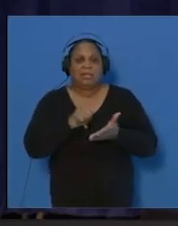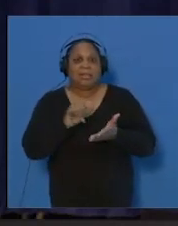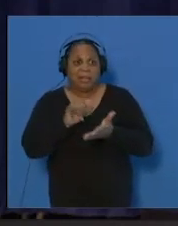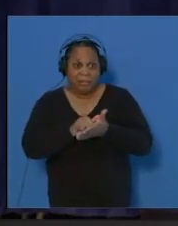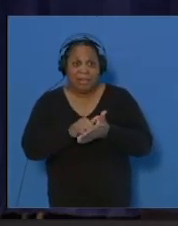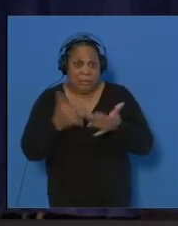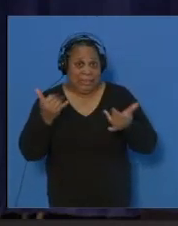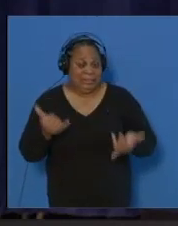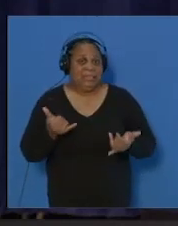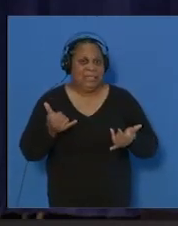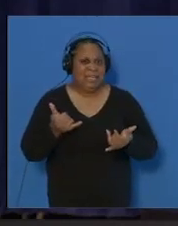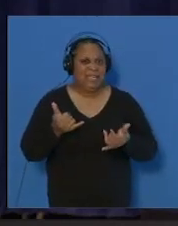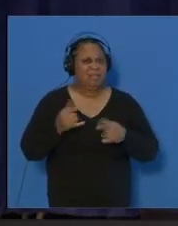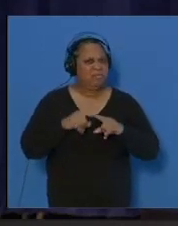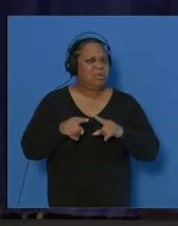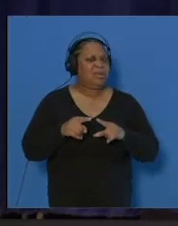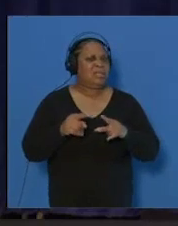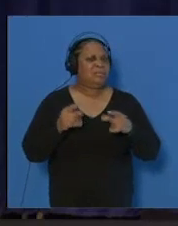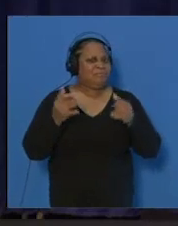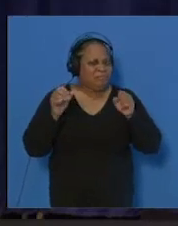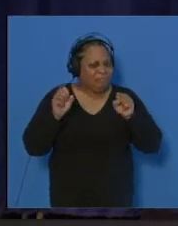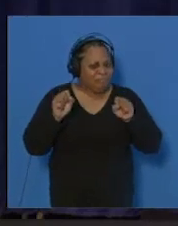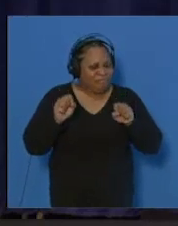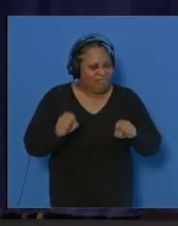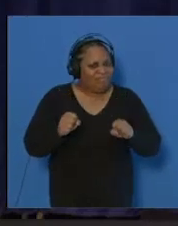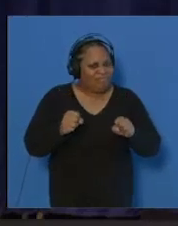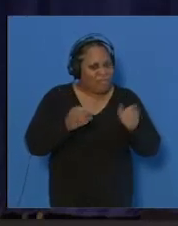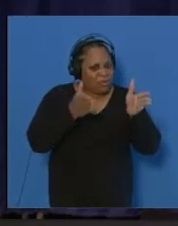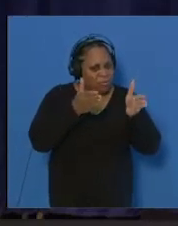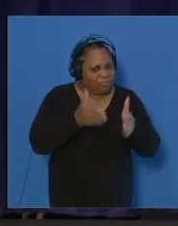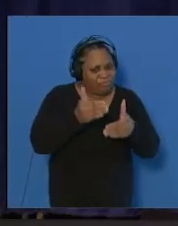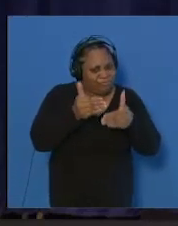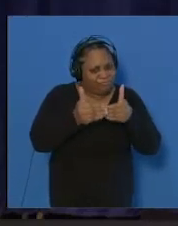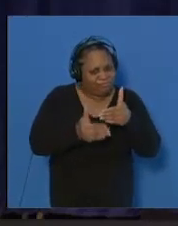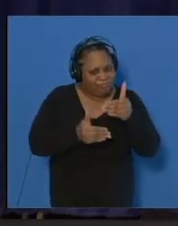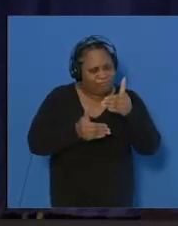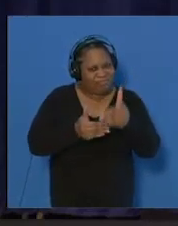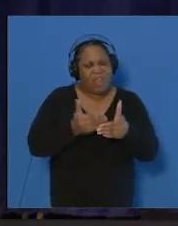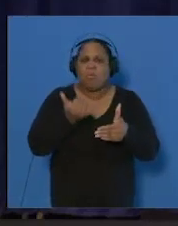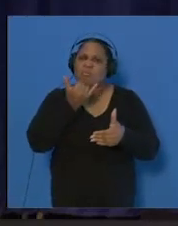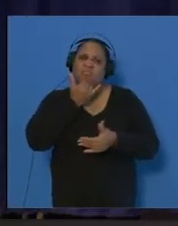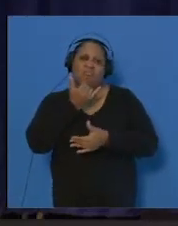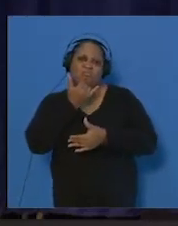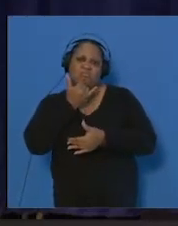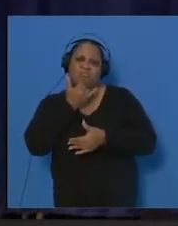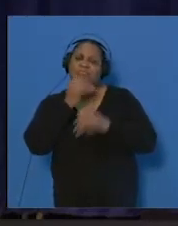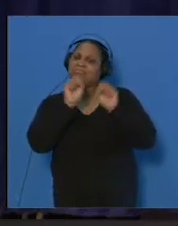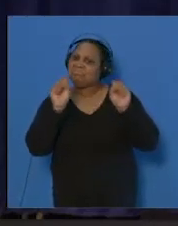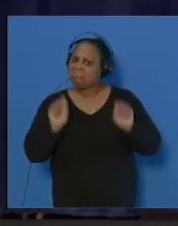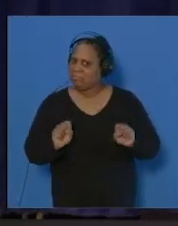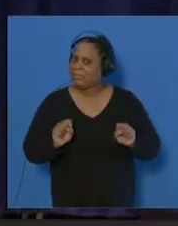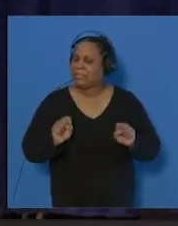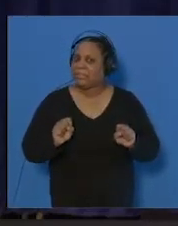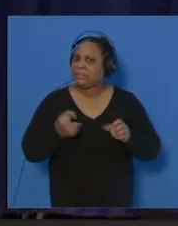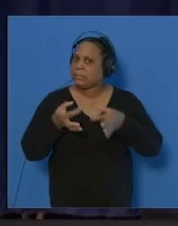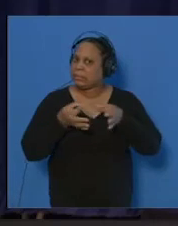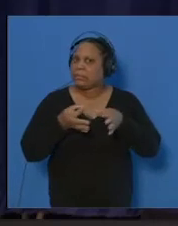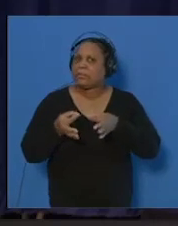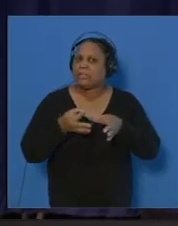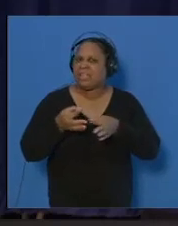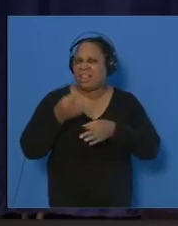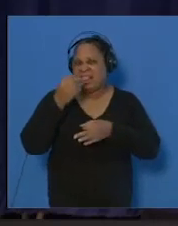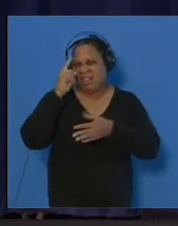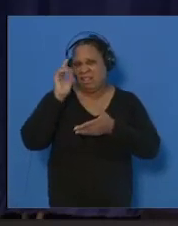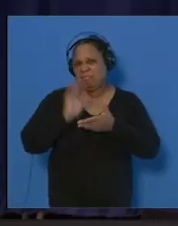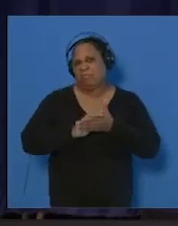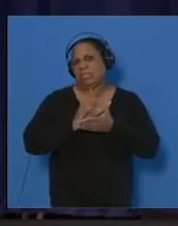today. I guess, can you walk us through a bit of what's going wrong with that system? It's been, I believe, 6